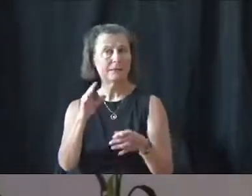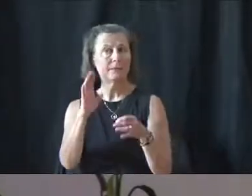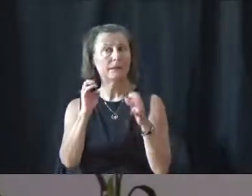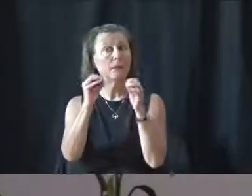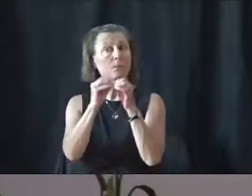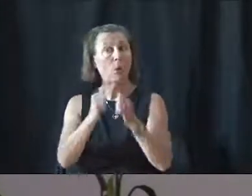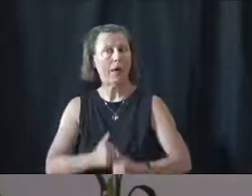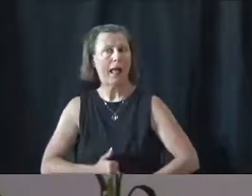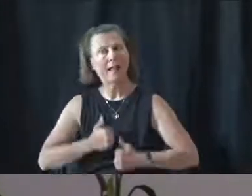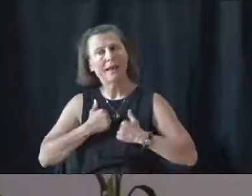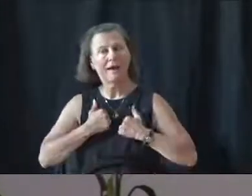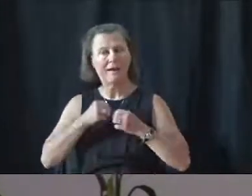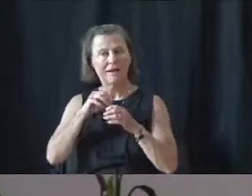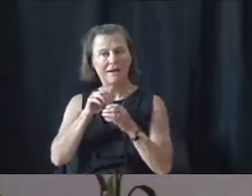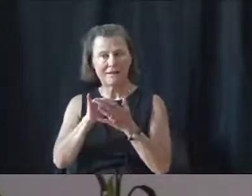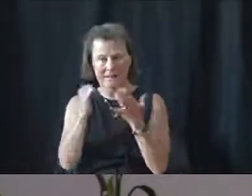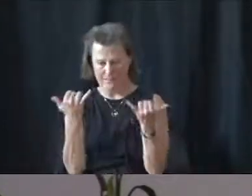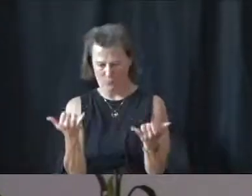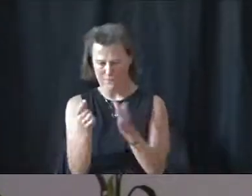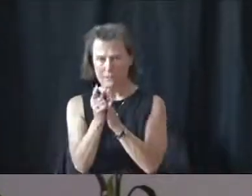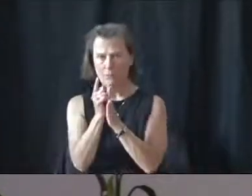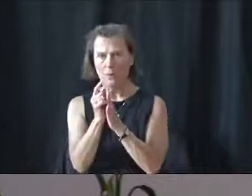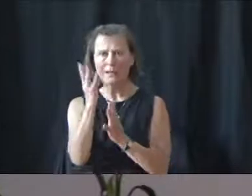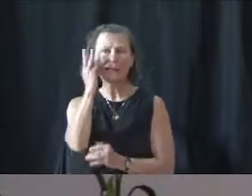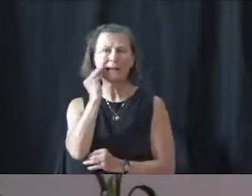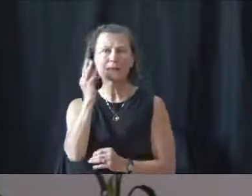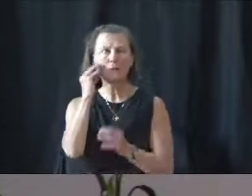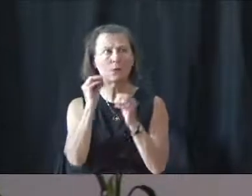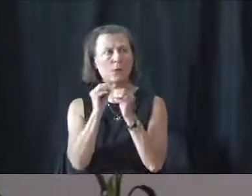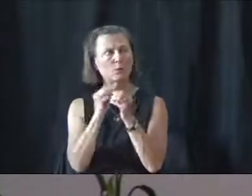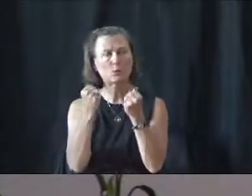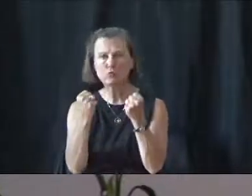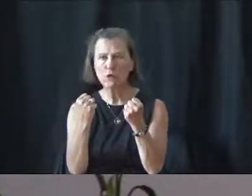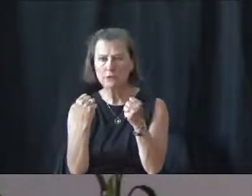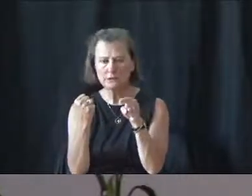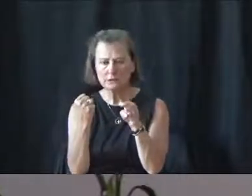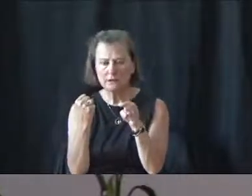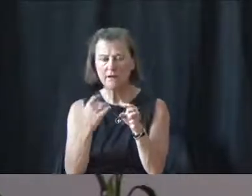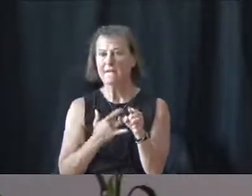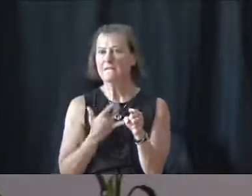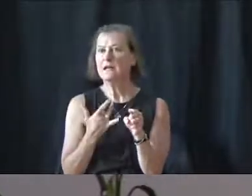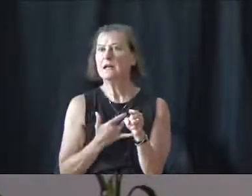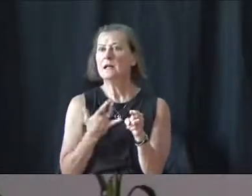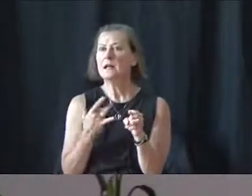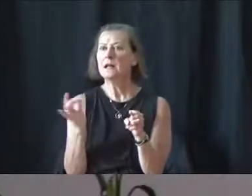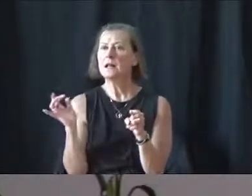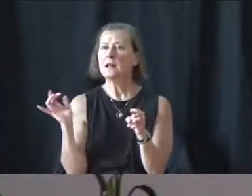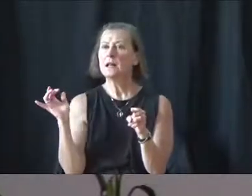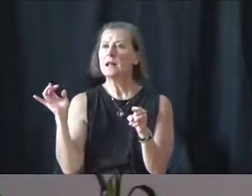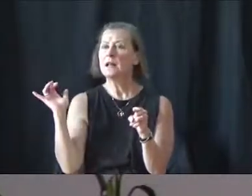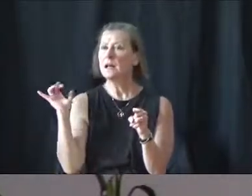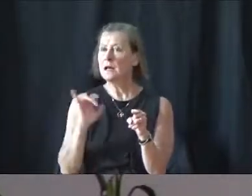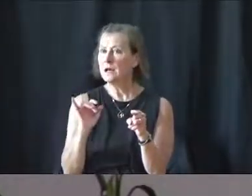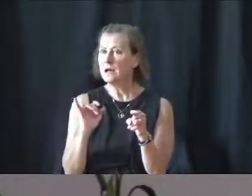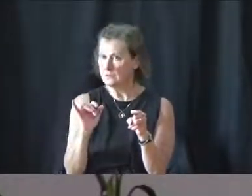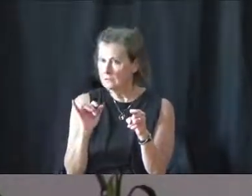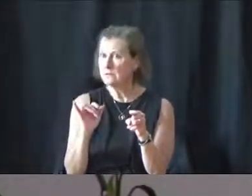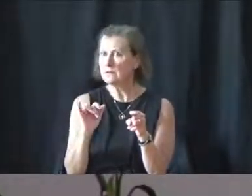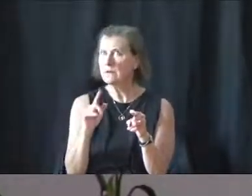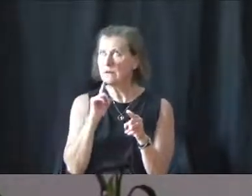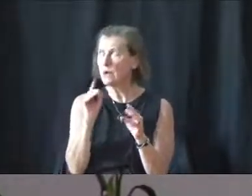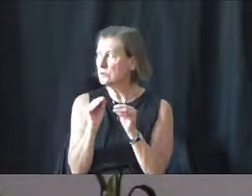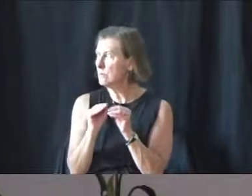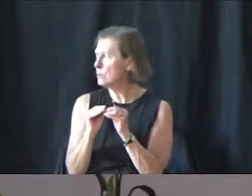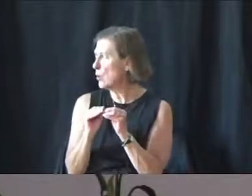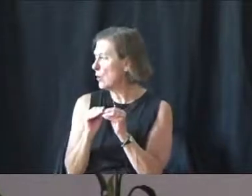moment, to experience more vividly, to feel as though there is more to